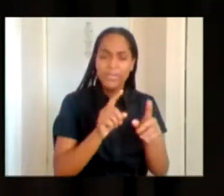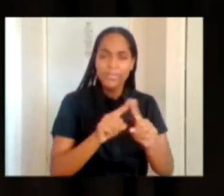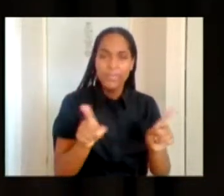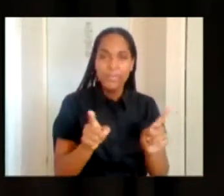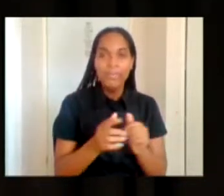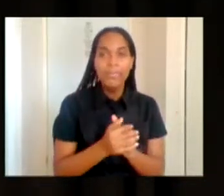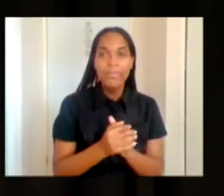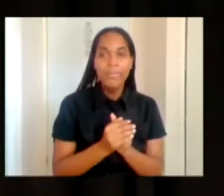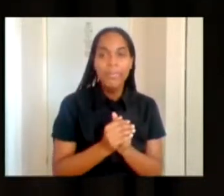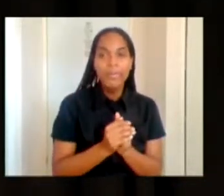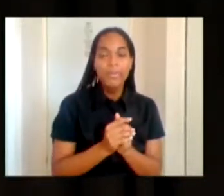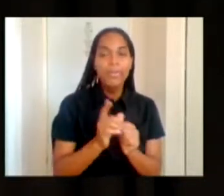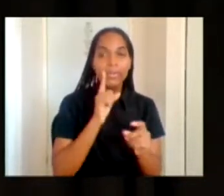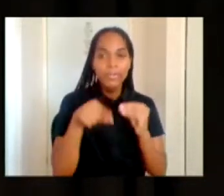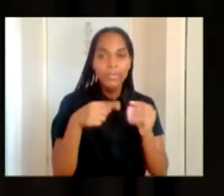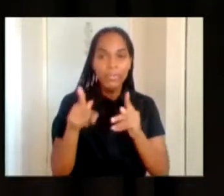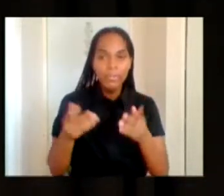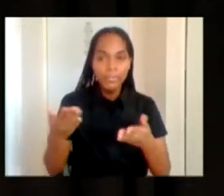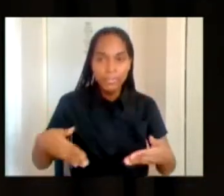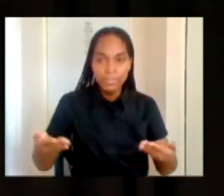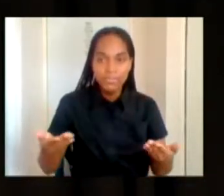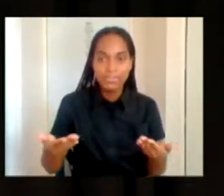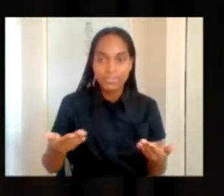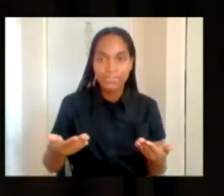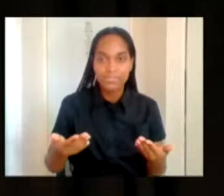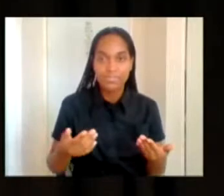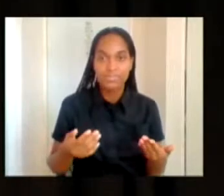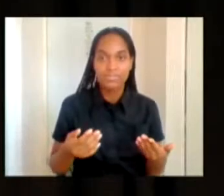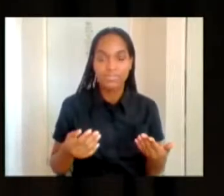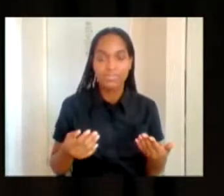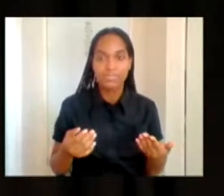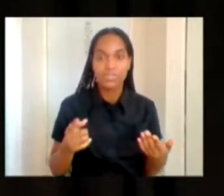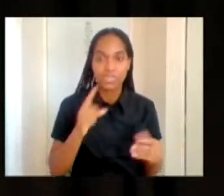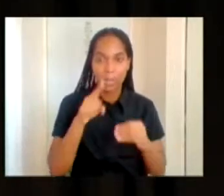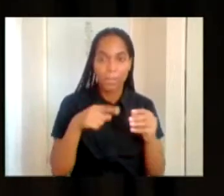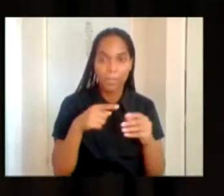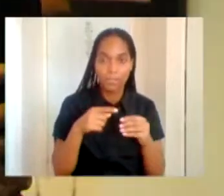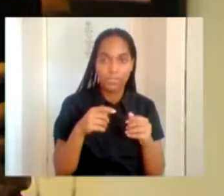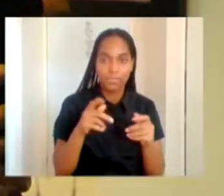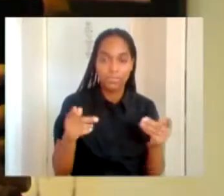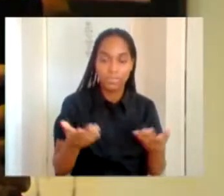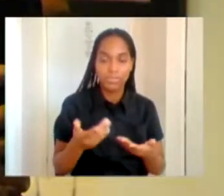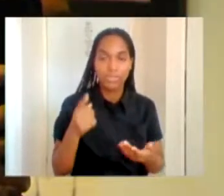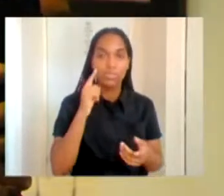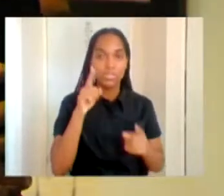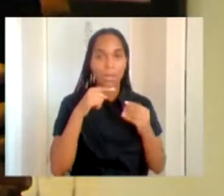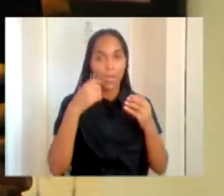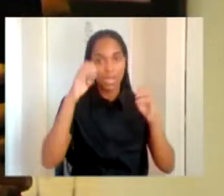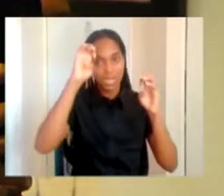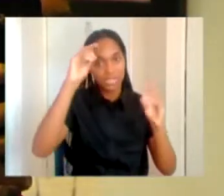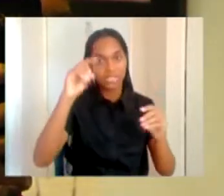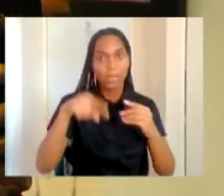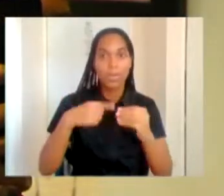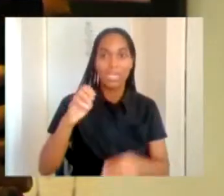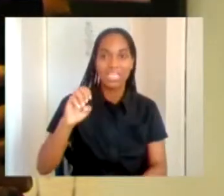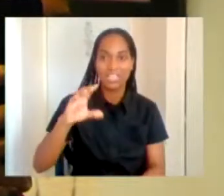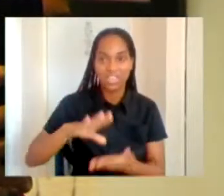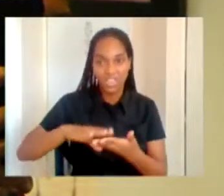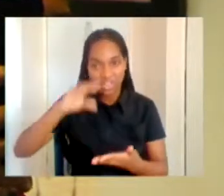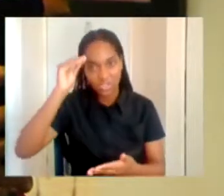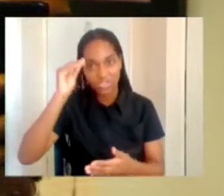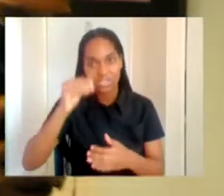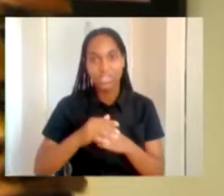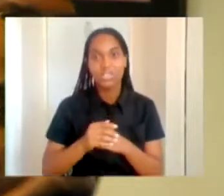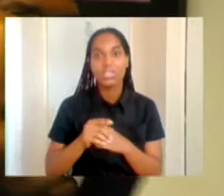you'll as you talk to people here in the show, here in the sessions, you'll talk about education or e-learning. As I just mentioned, the firmware software download